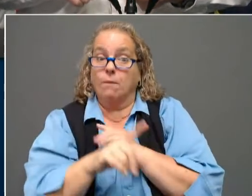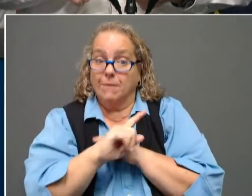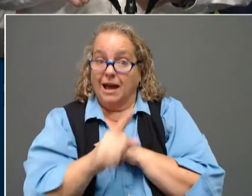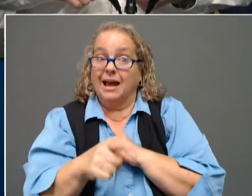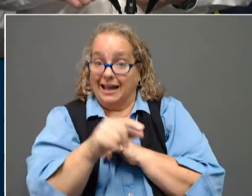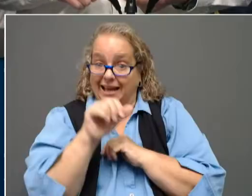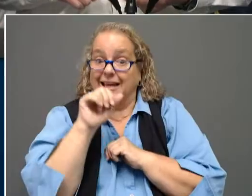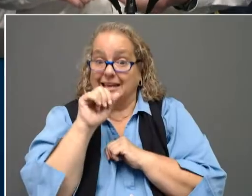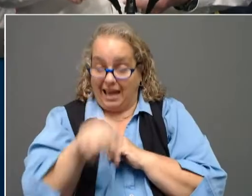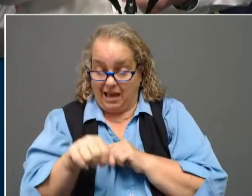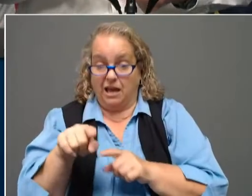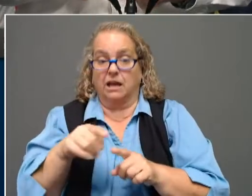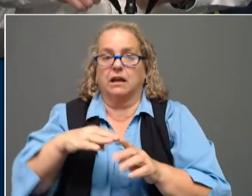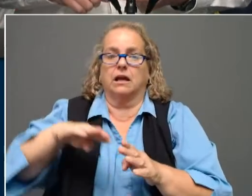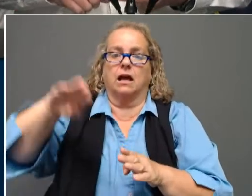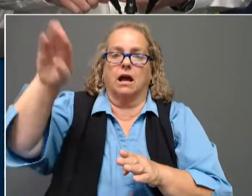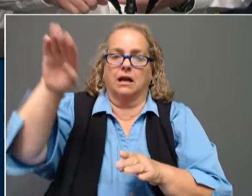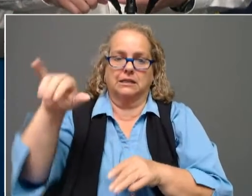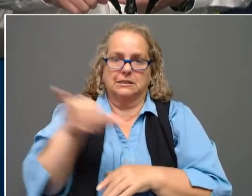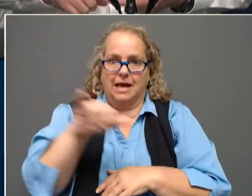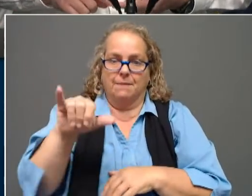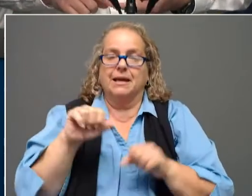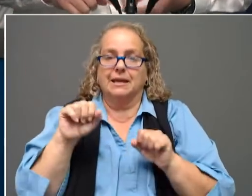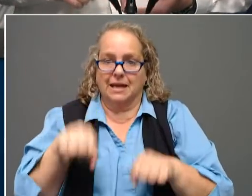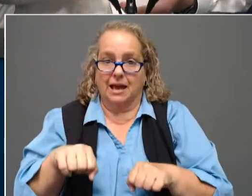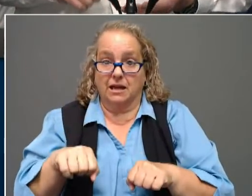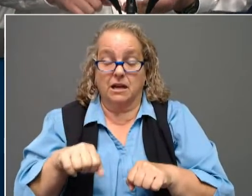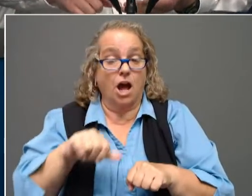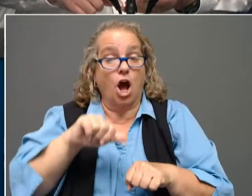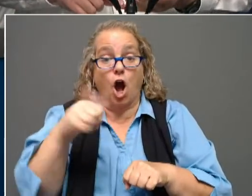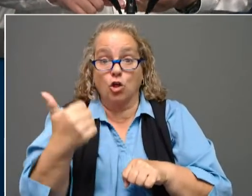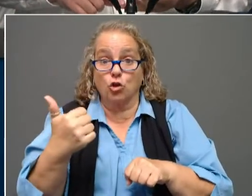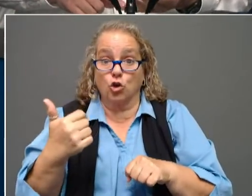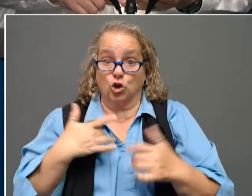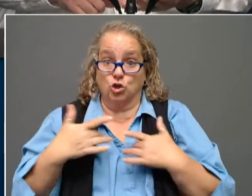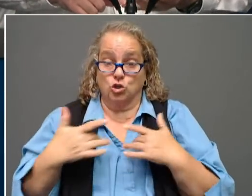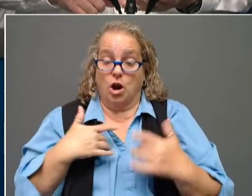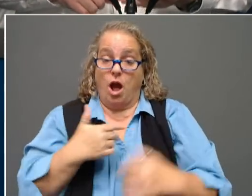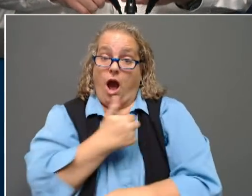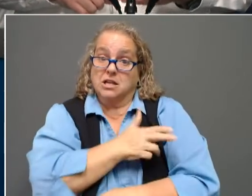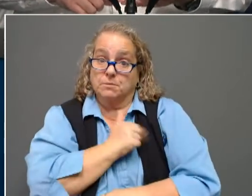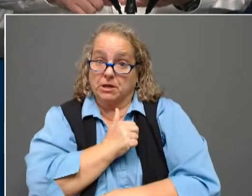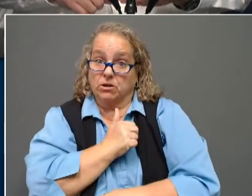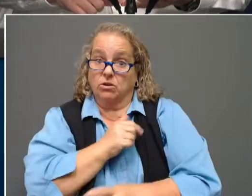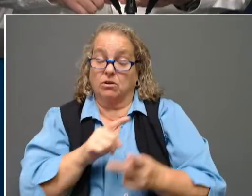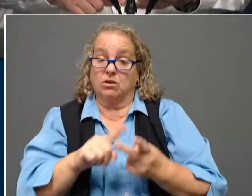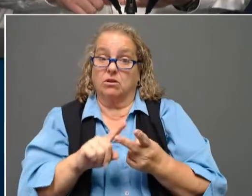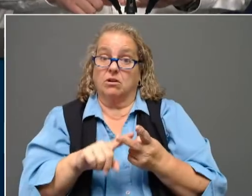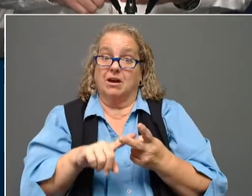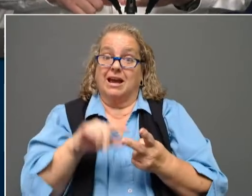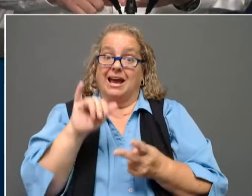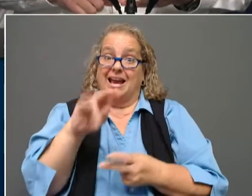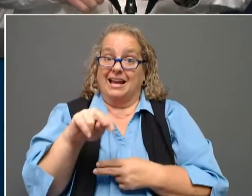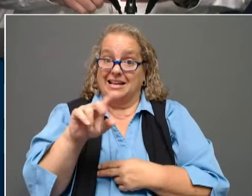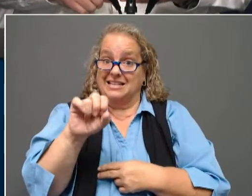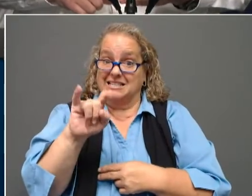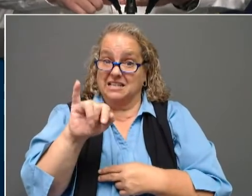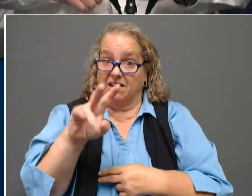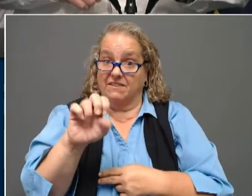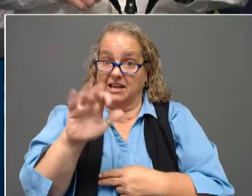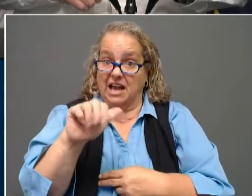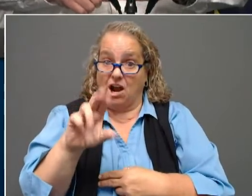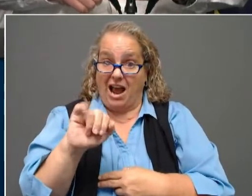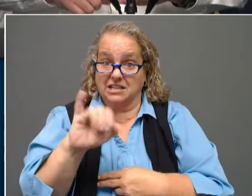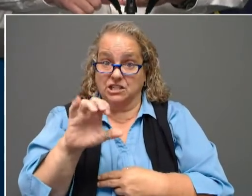that hospitalizations, intensive care unit admissions, and ventilator usage have all tripled since the beginning of